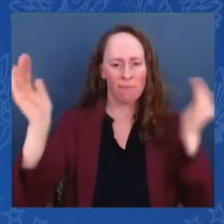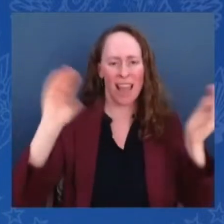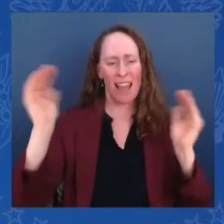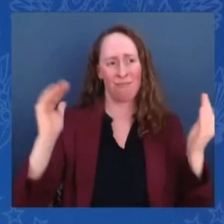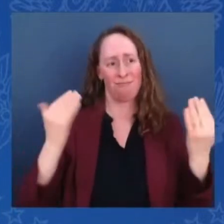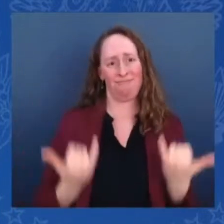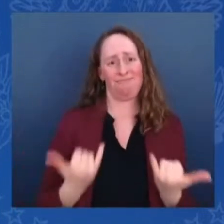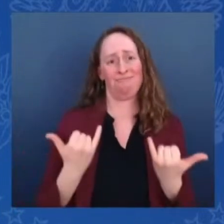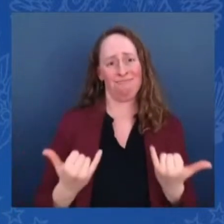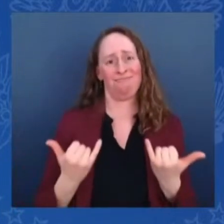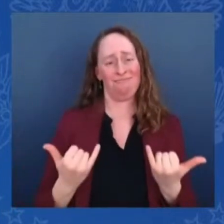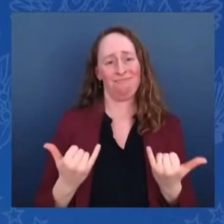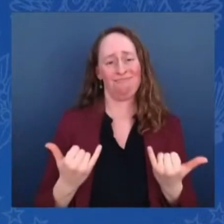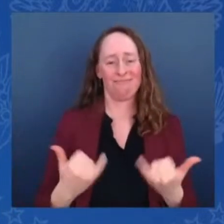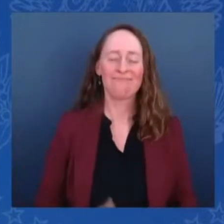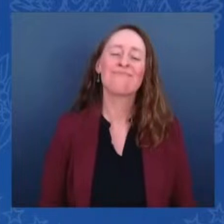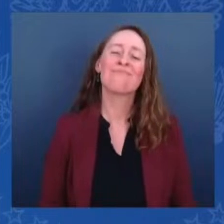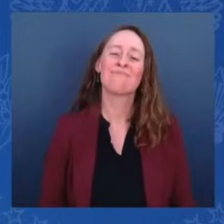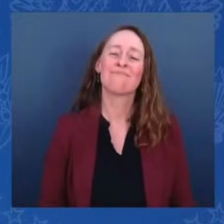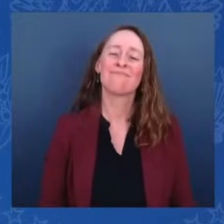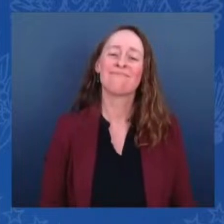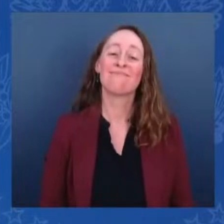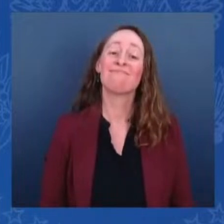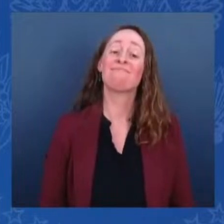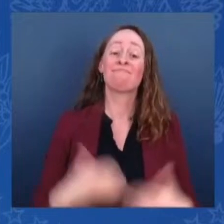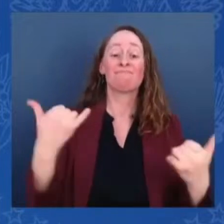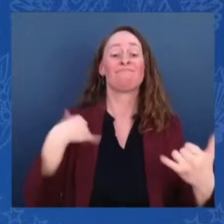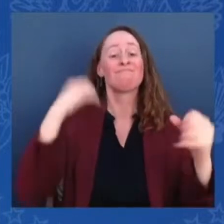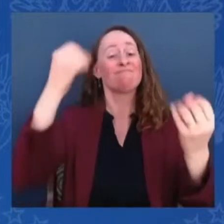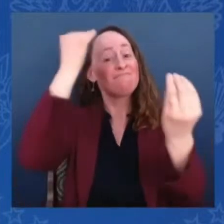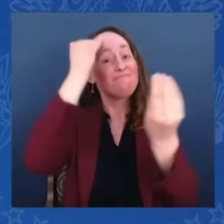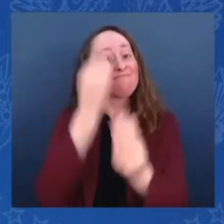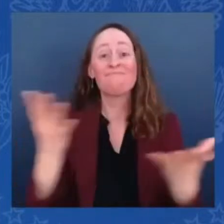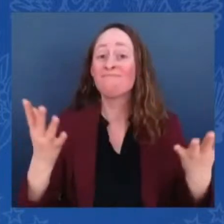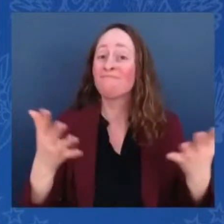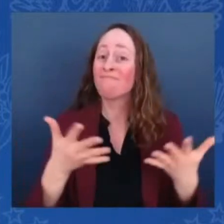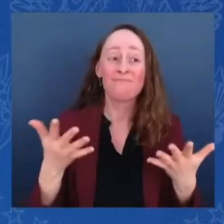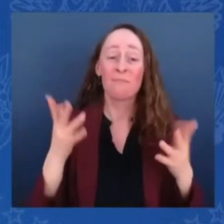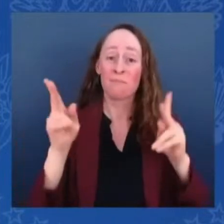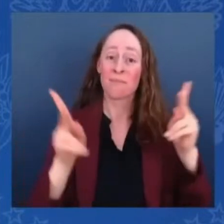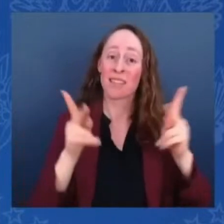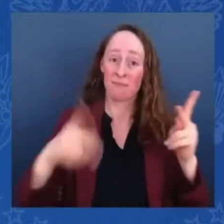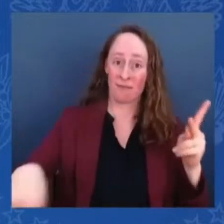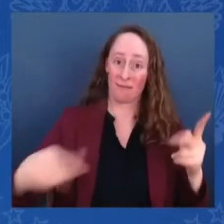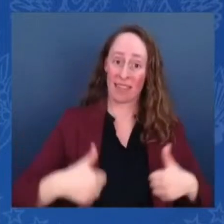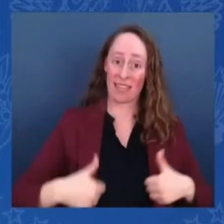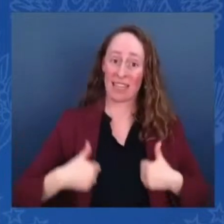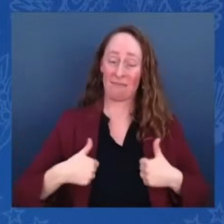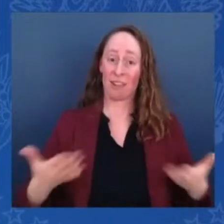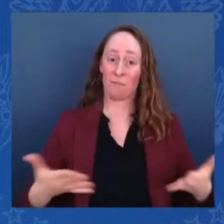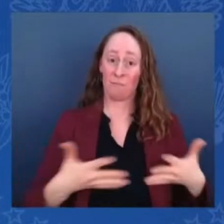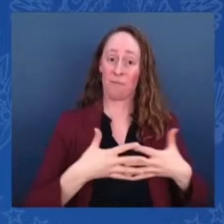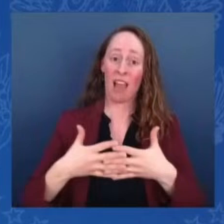Today, I can report to the American people we're in a better strategic position in the long-term competition